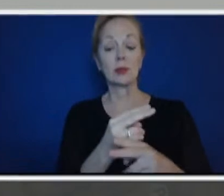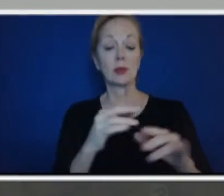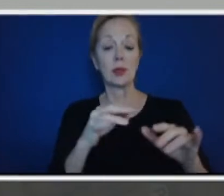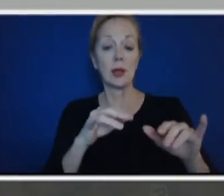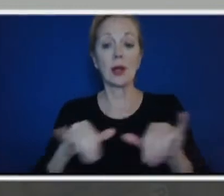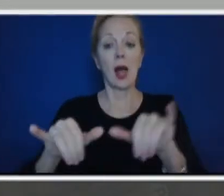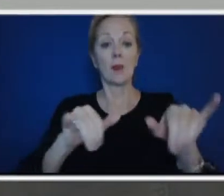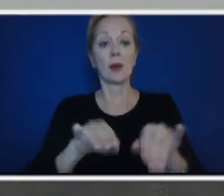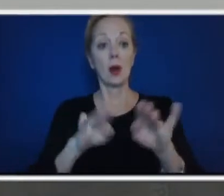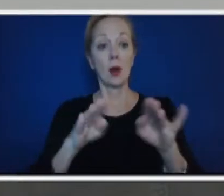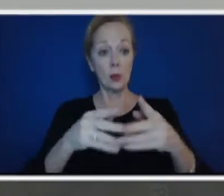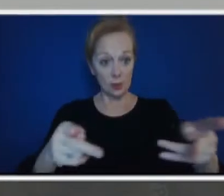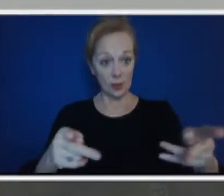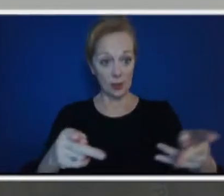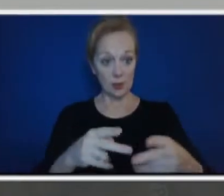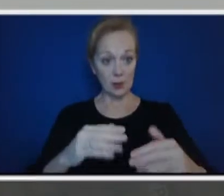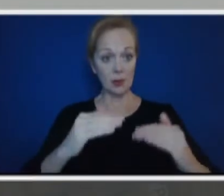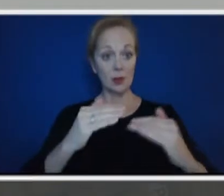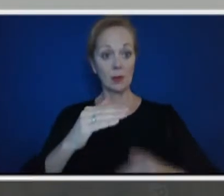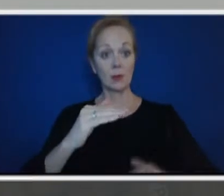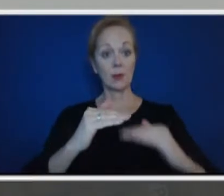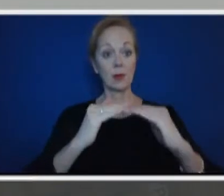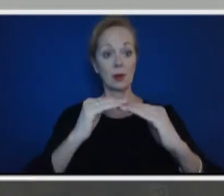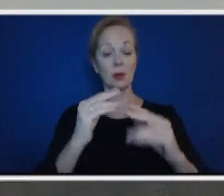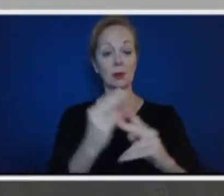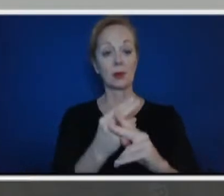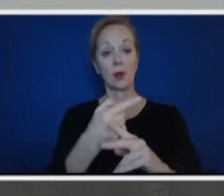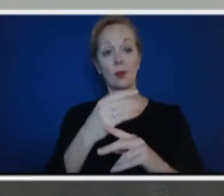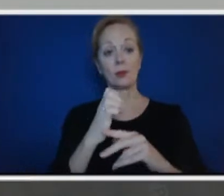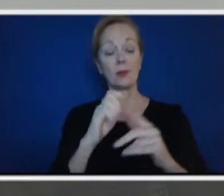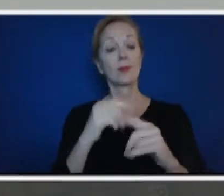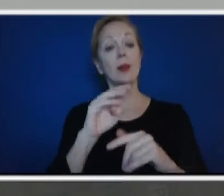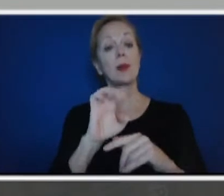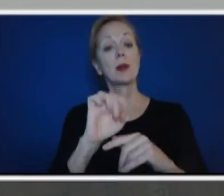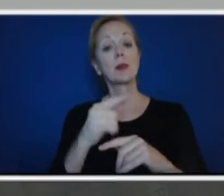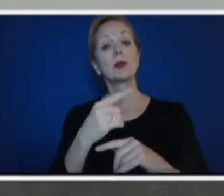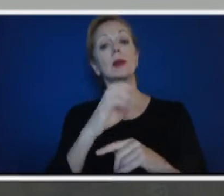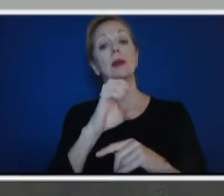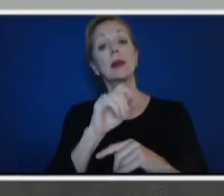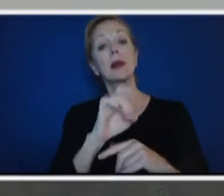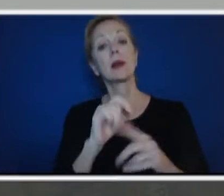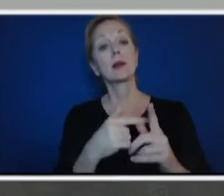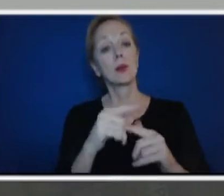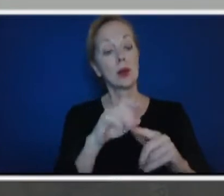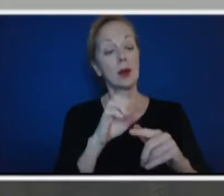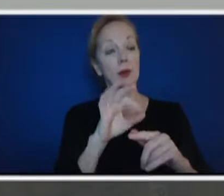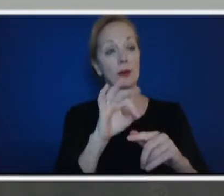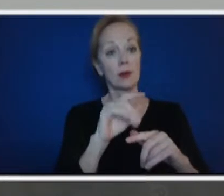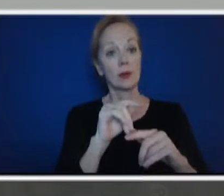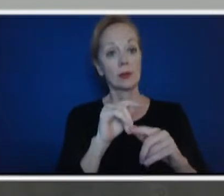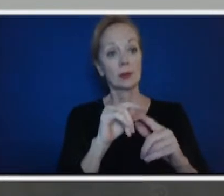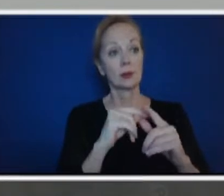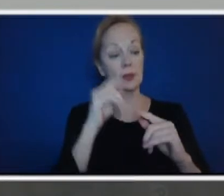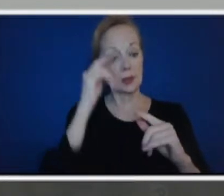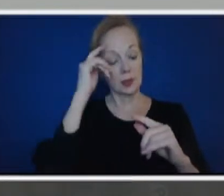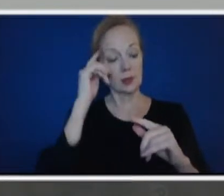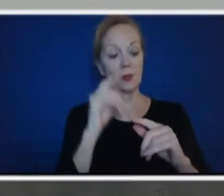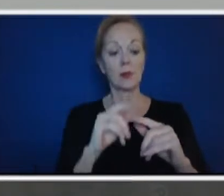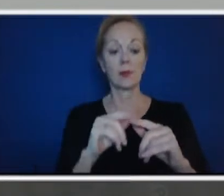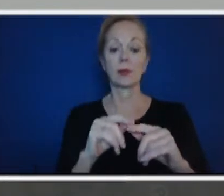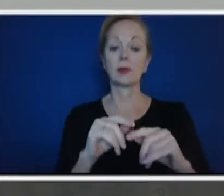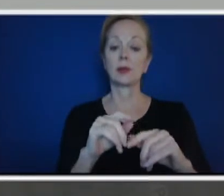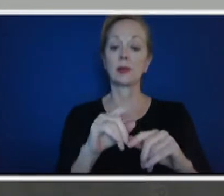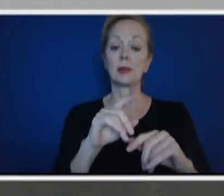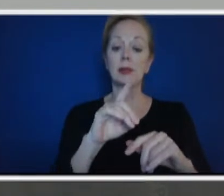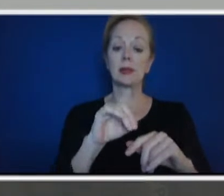space at minimum. Does dedicate greenway easement to Mecklenburg County, which would include a minimum of the 100-foot stormwater management buffer of Dixon